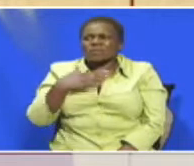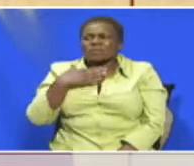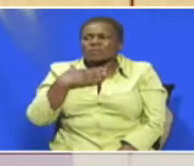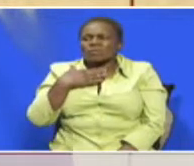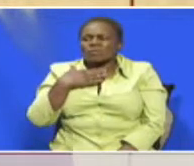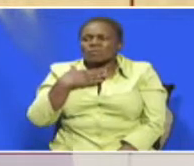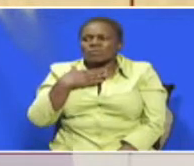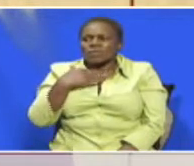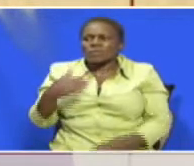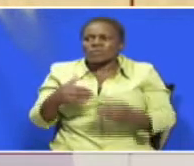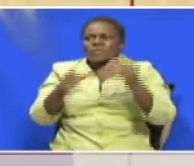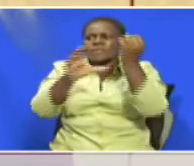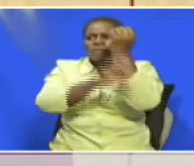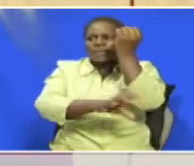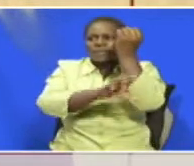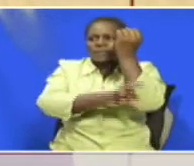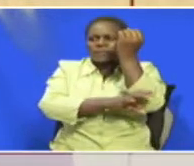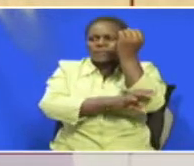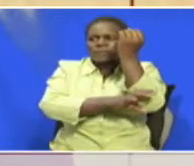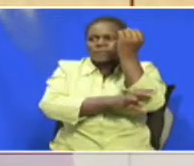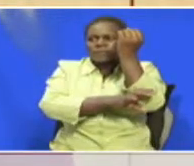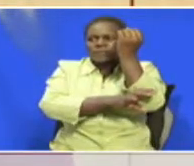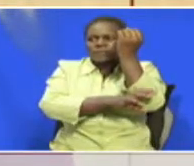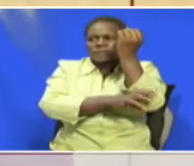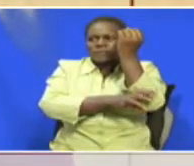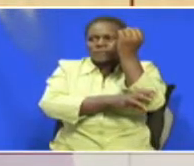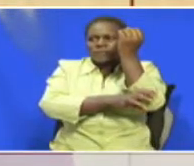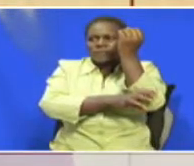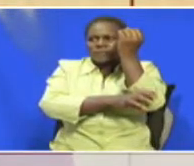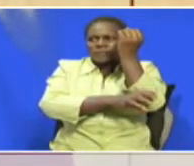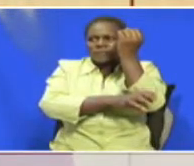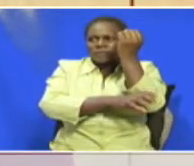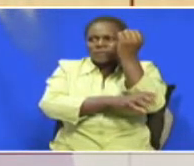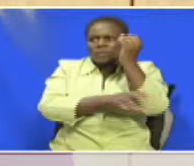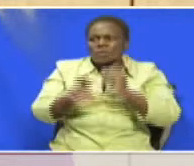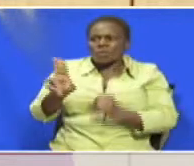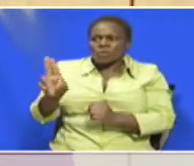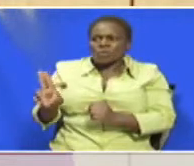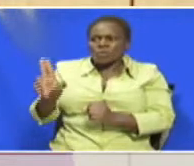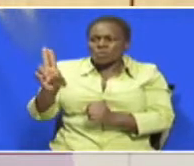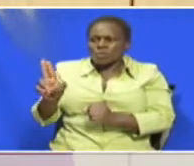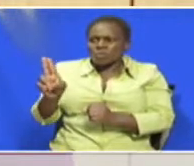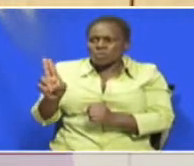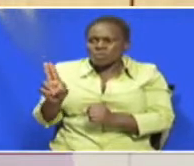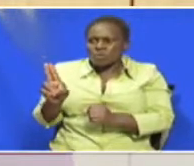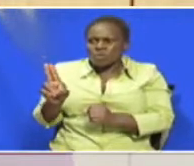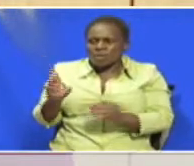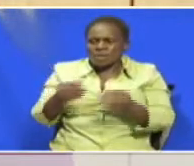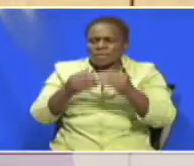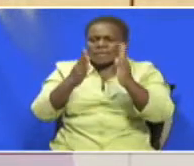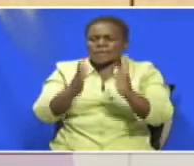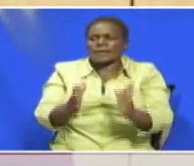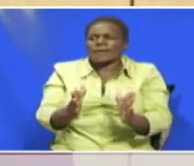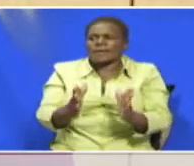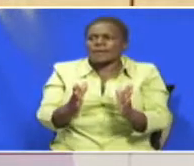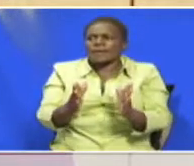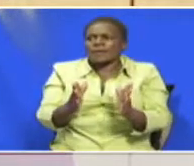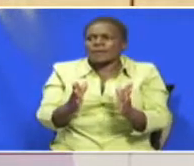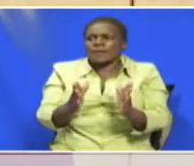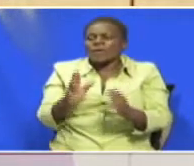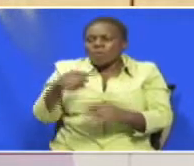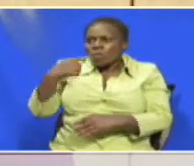where the country is today, after President Uhuru Kenyatta, it requires a seasoned leader, a seasoned politician